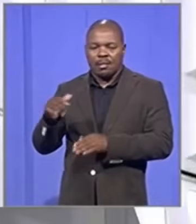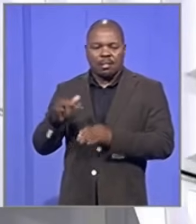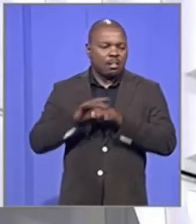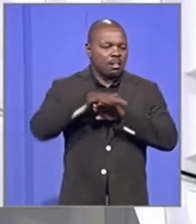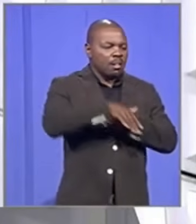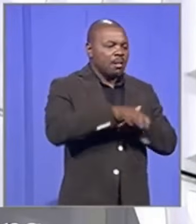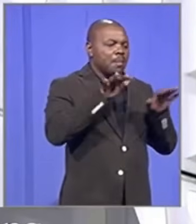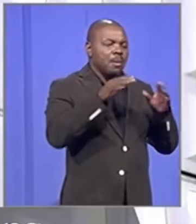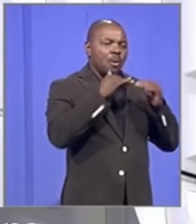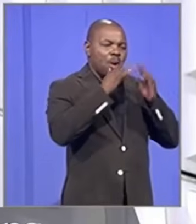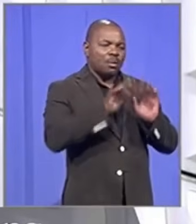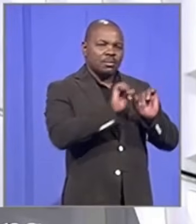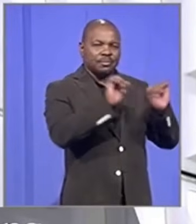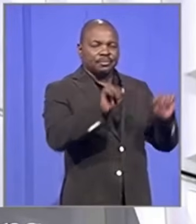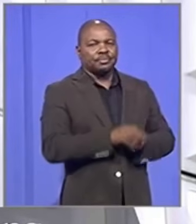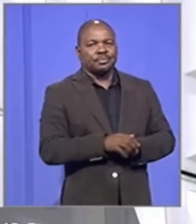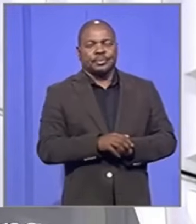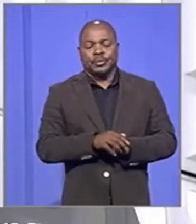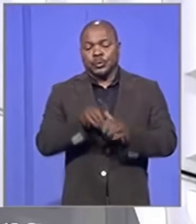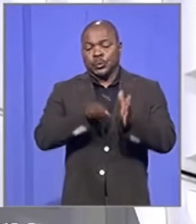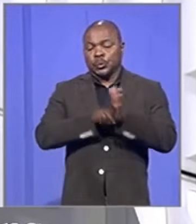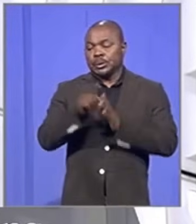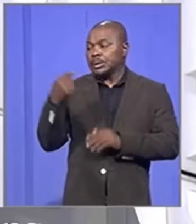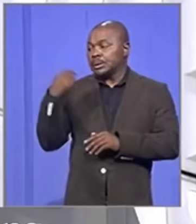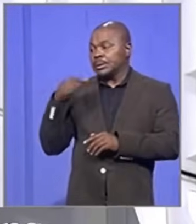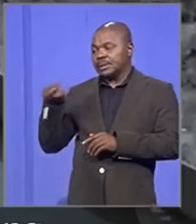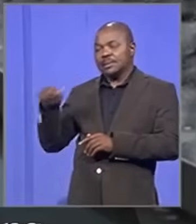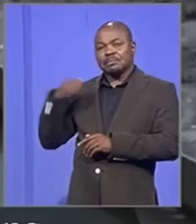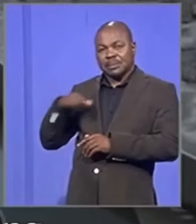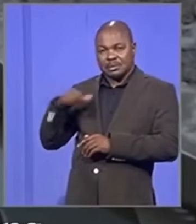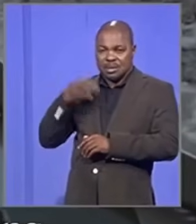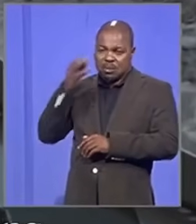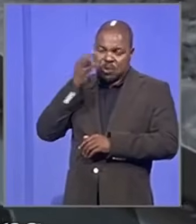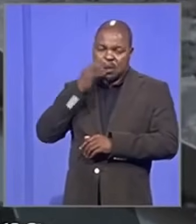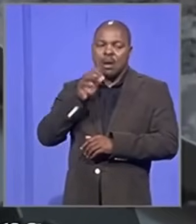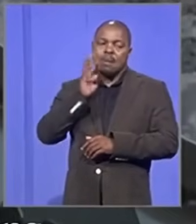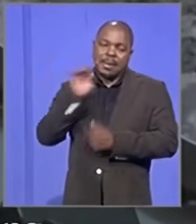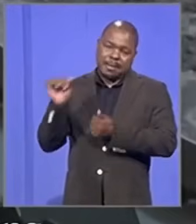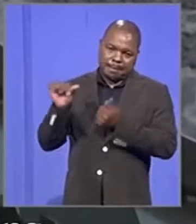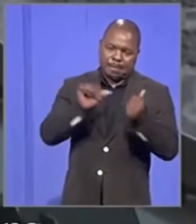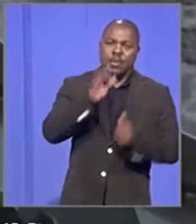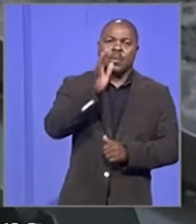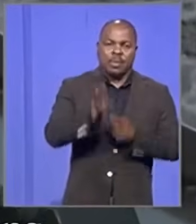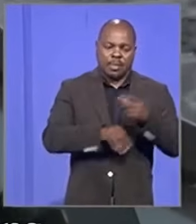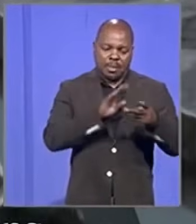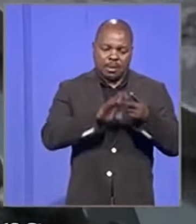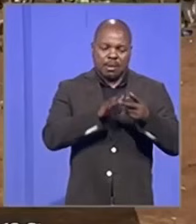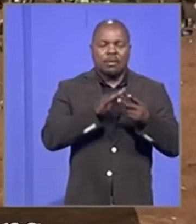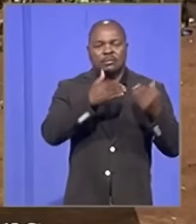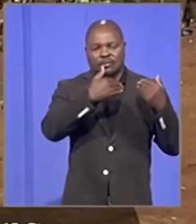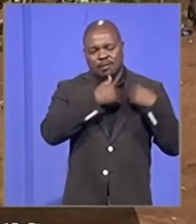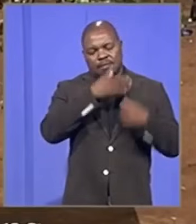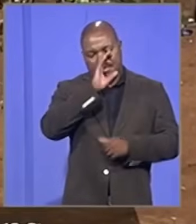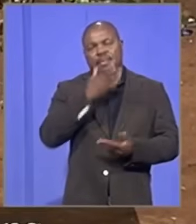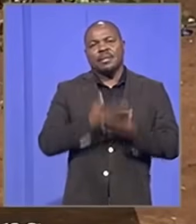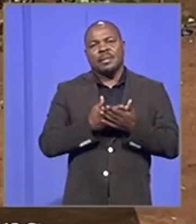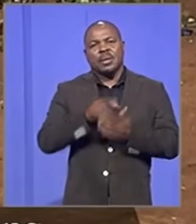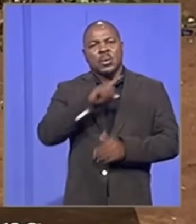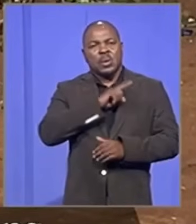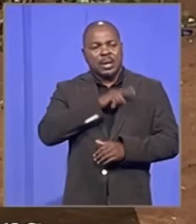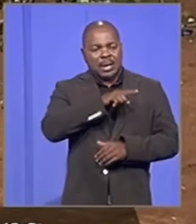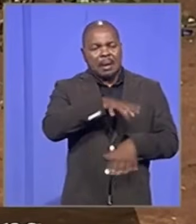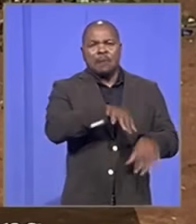homes. Pejana mo bekeng Emfuleni e boletše gore metsi a tla bušwa le gore a bolokegile go nwewa se morago ga gore metsi